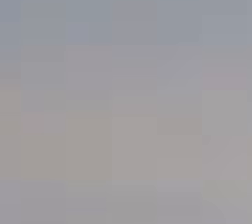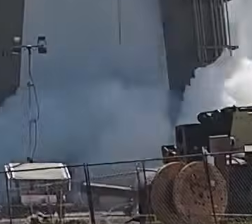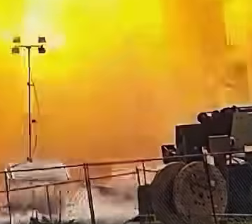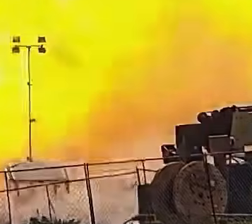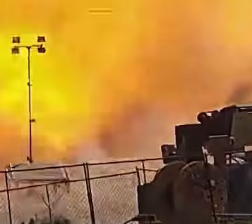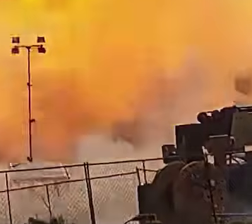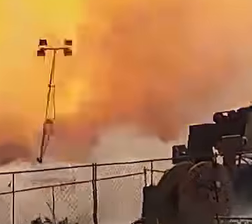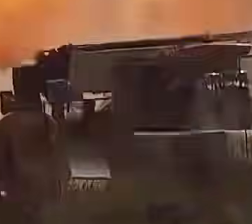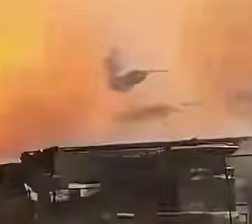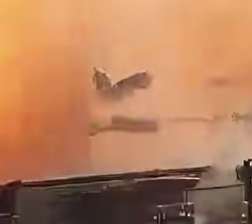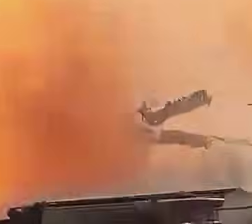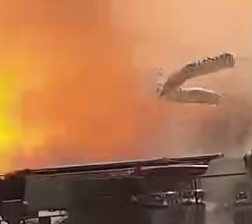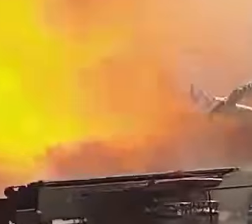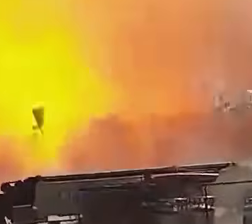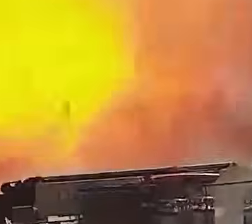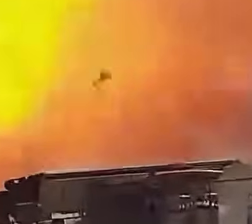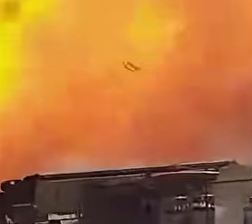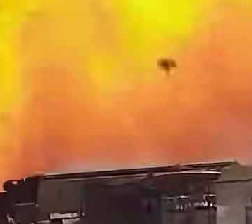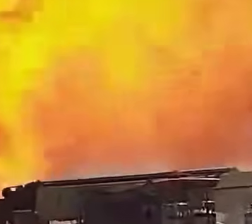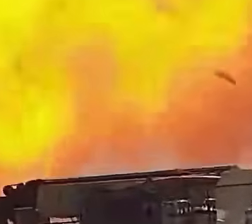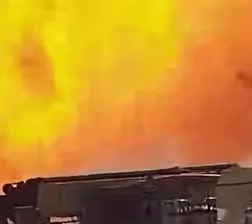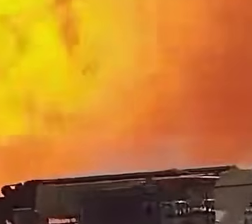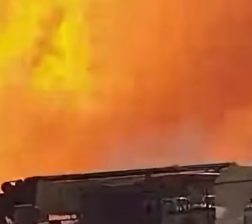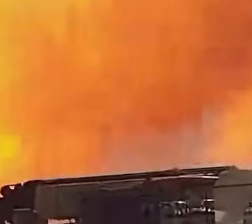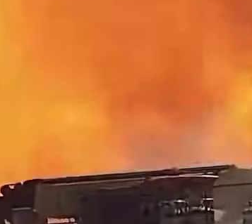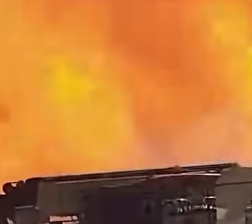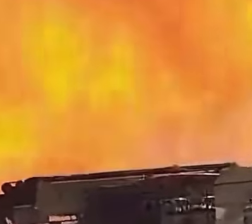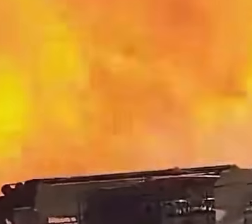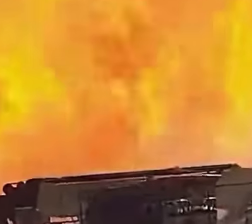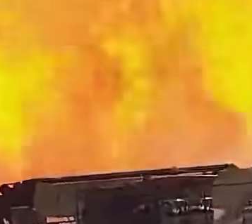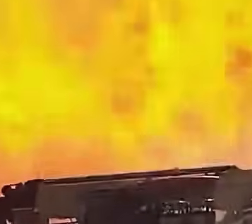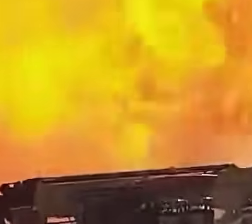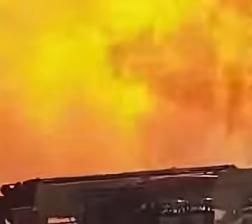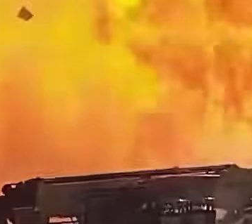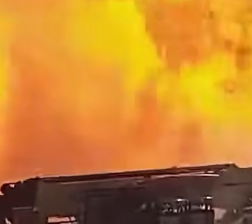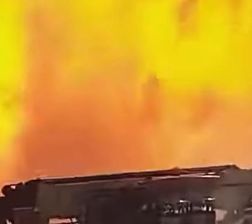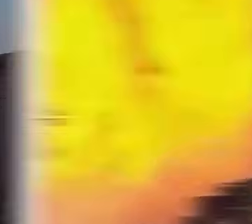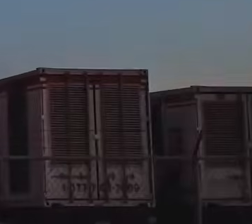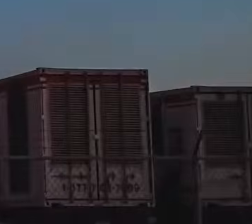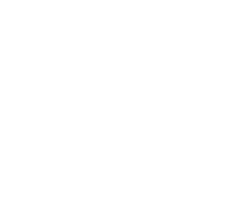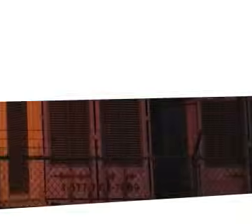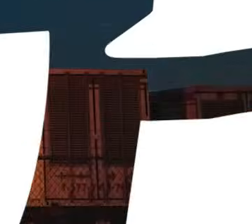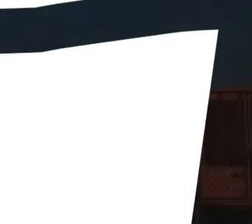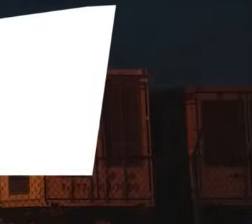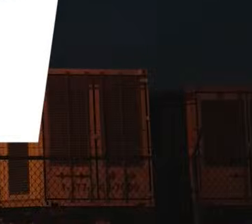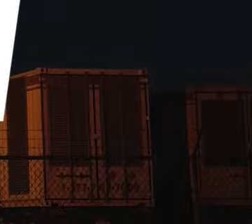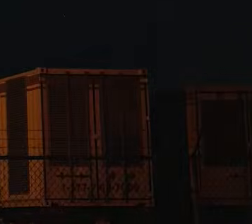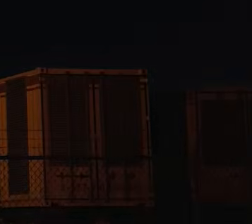Yikes. Keep that. We don't need any more of these.